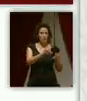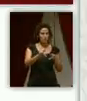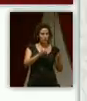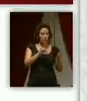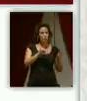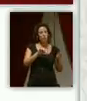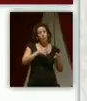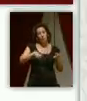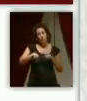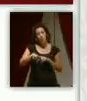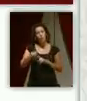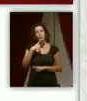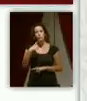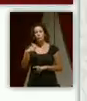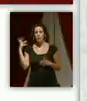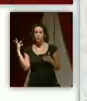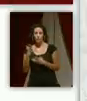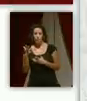and also motor